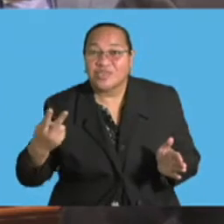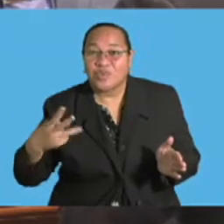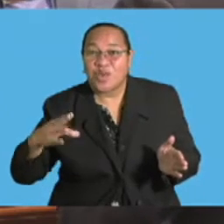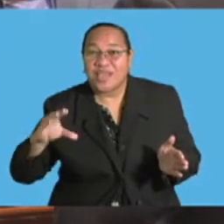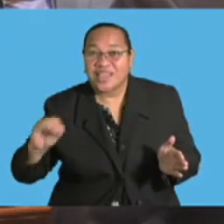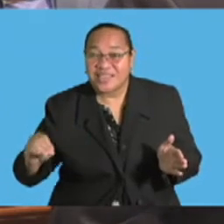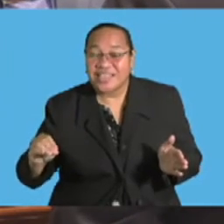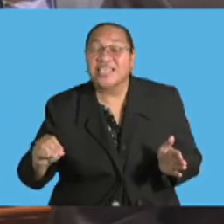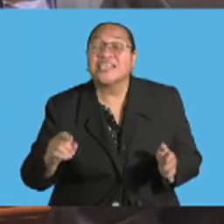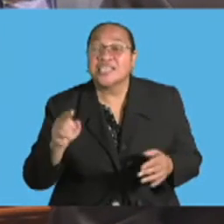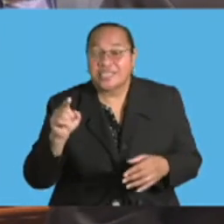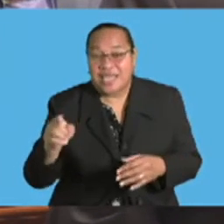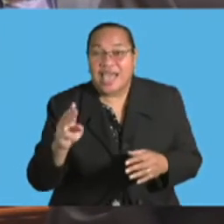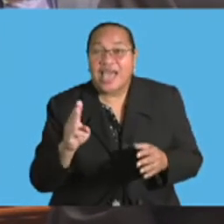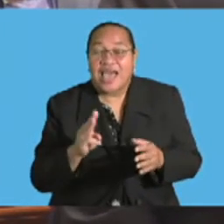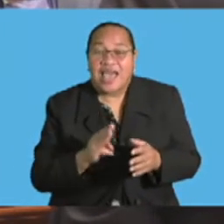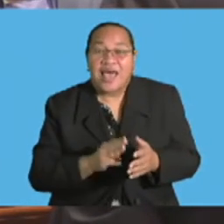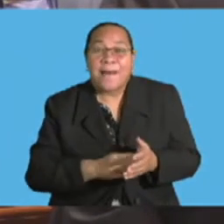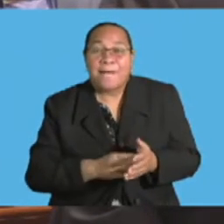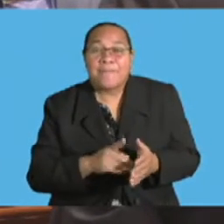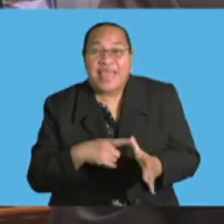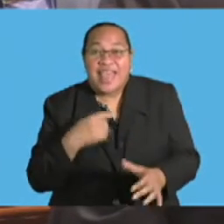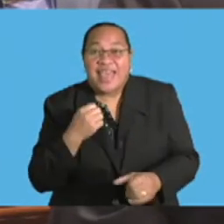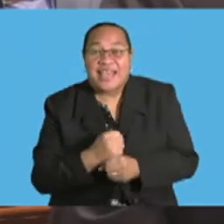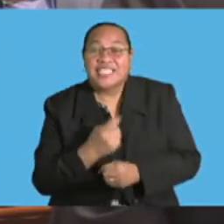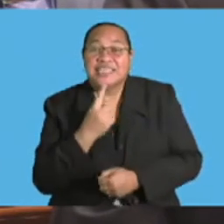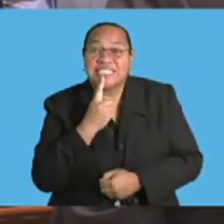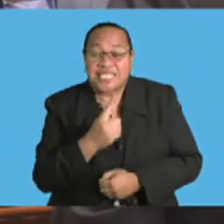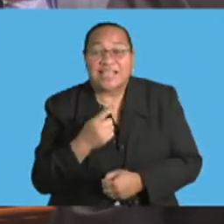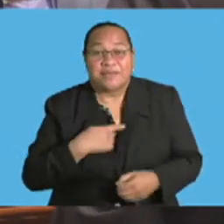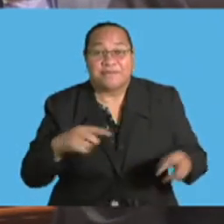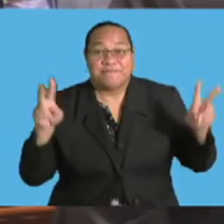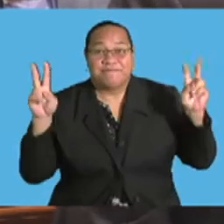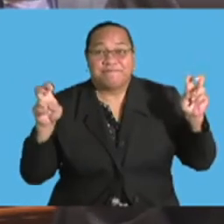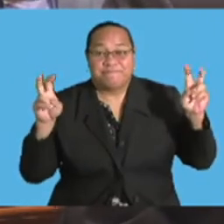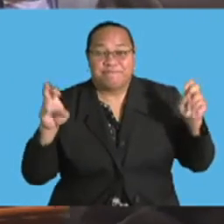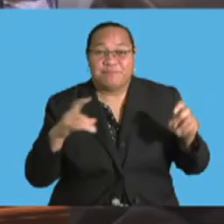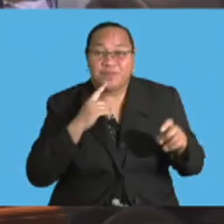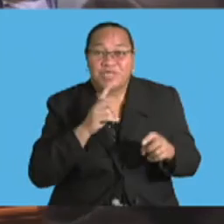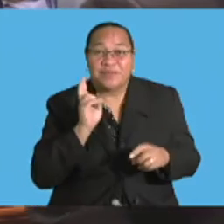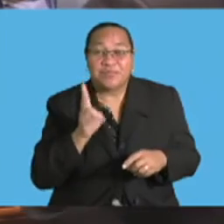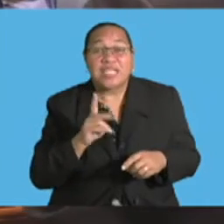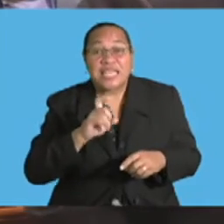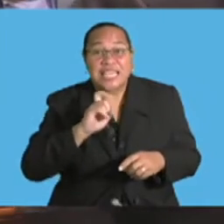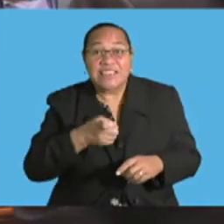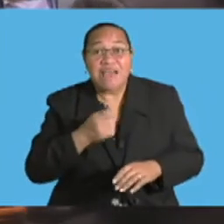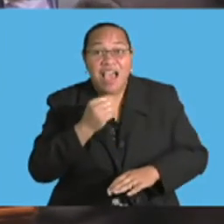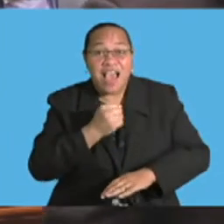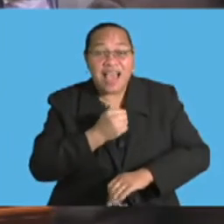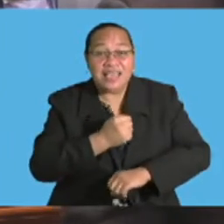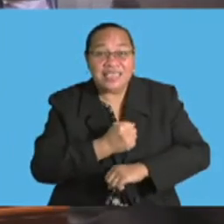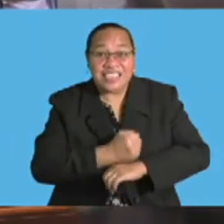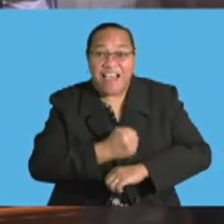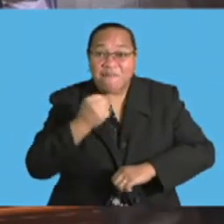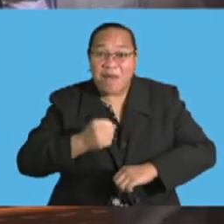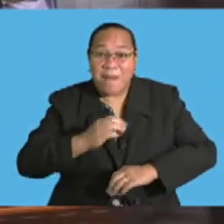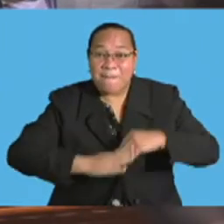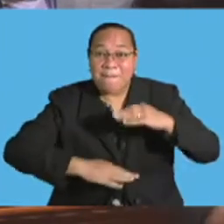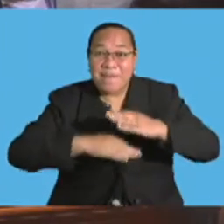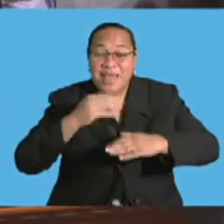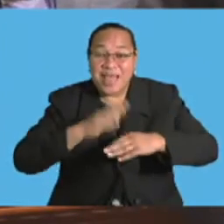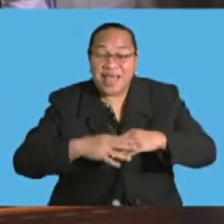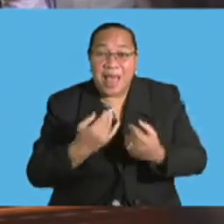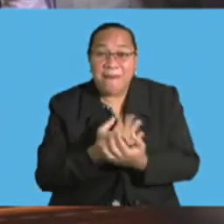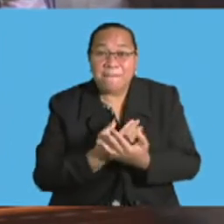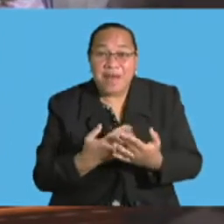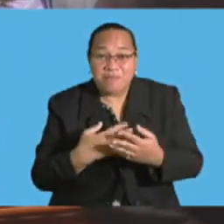budget, in which he stated, and I quote, that when government builds a public road, that road doesn't